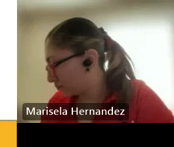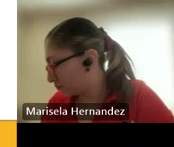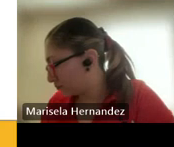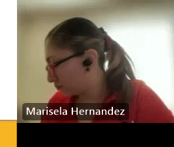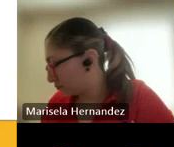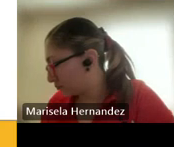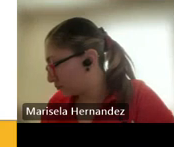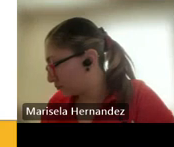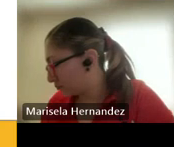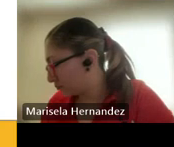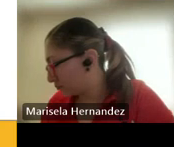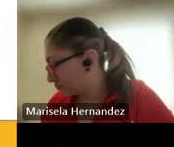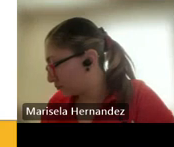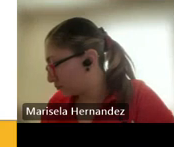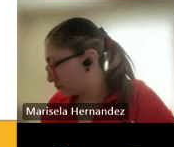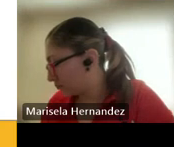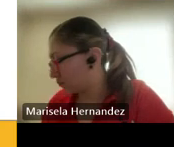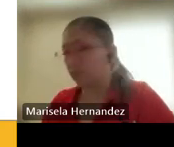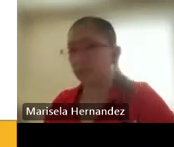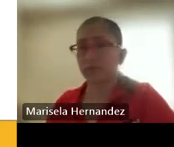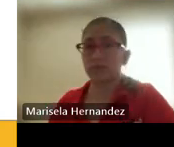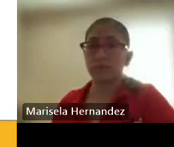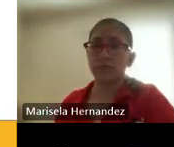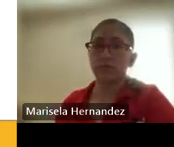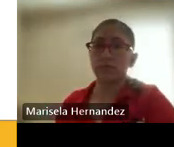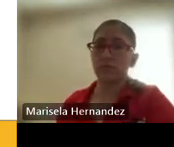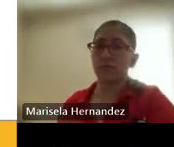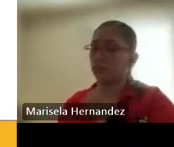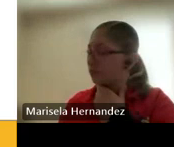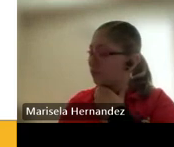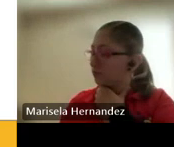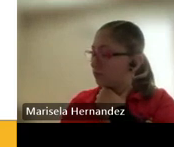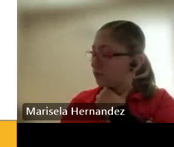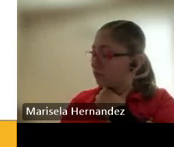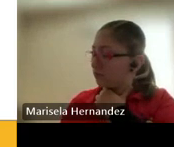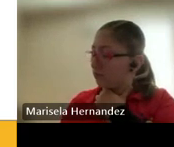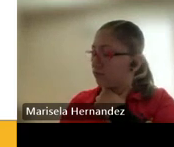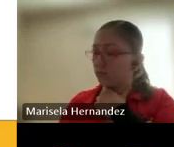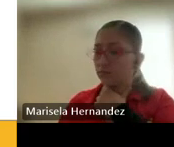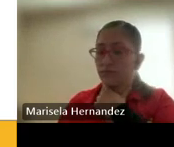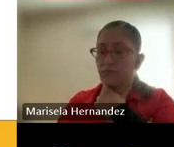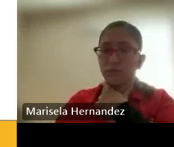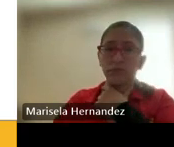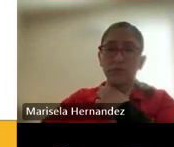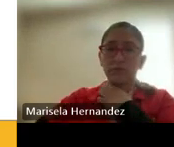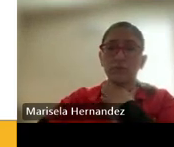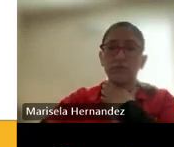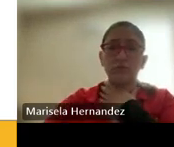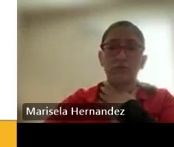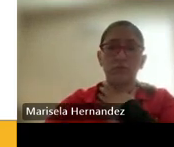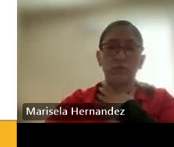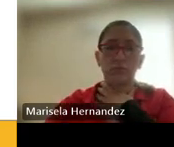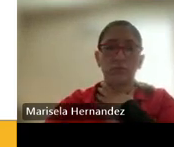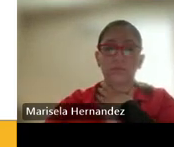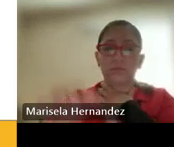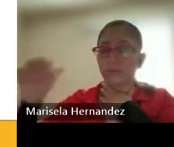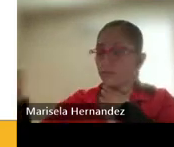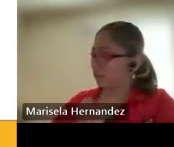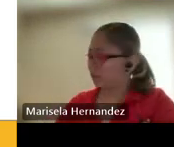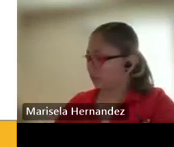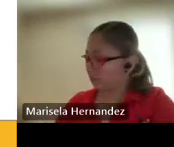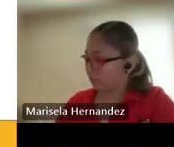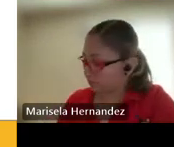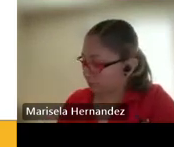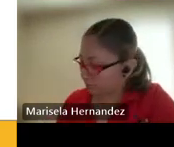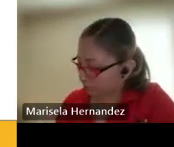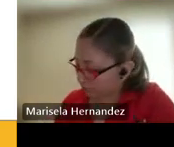can see both USDA and HUD programs assisting projects together, the braiding of the funding even more than